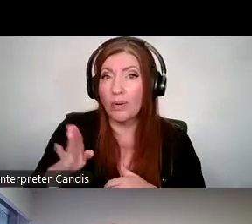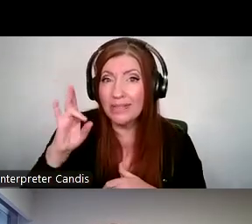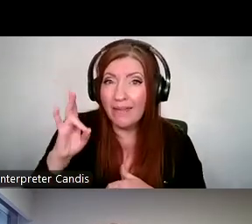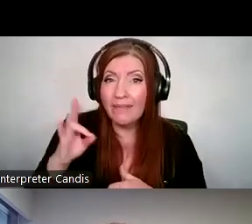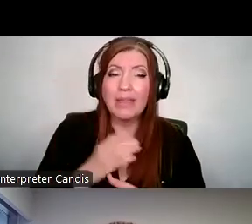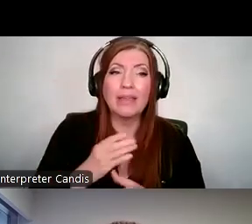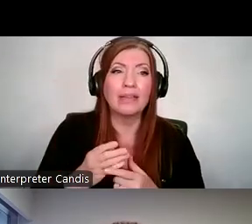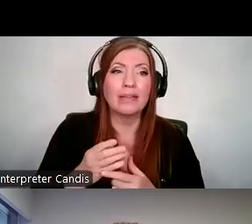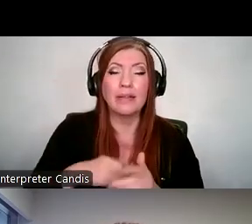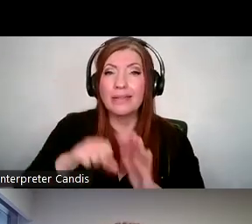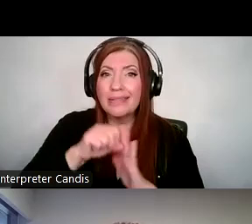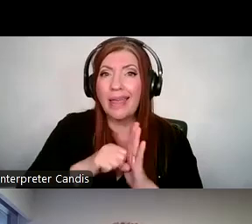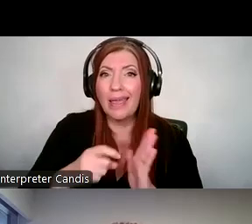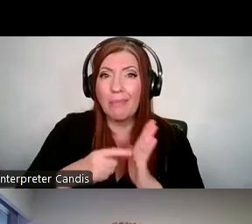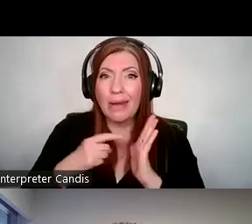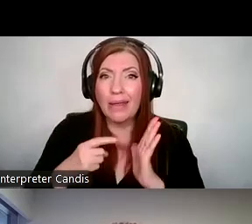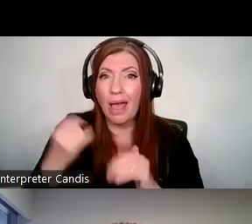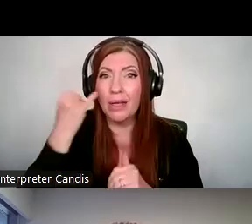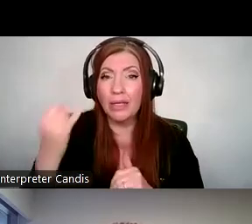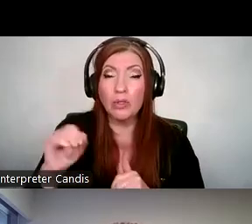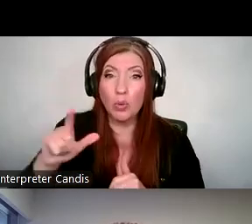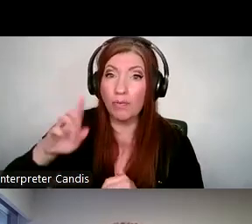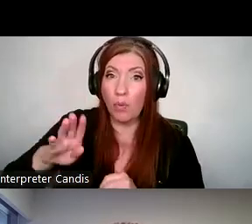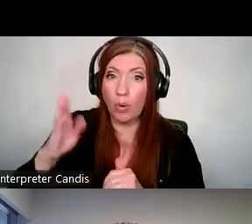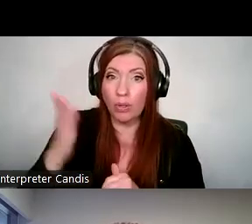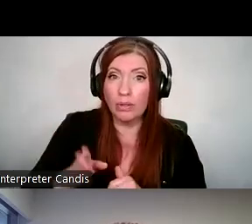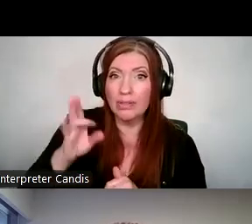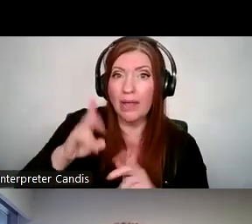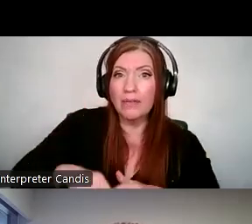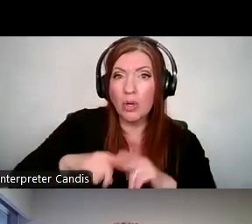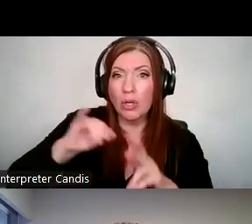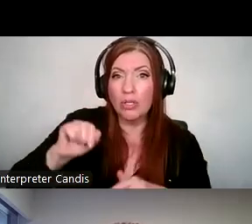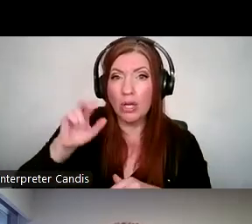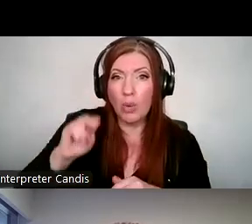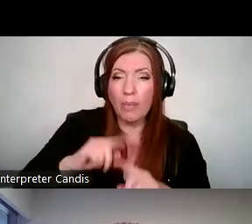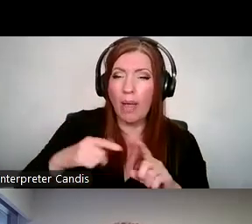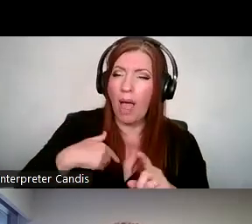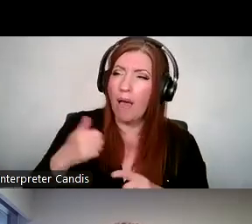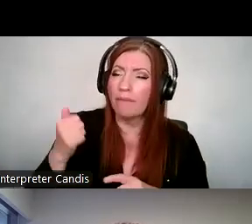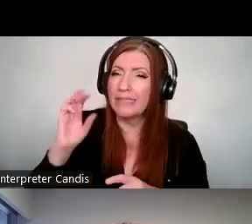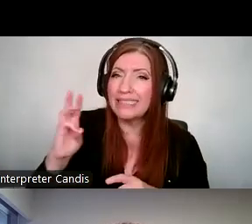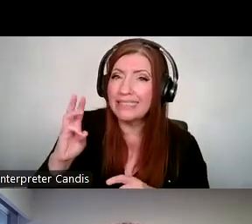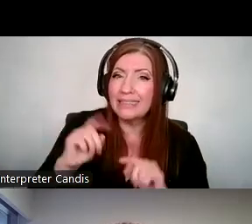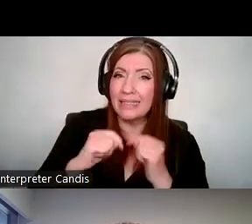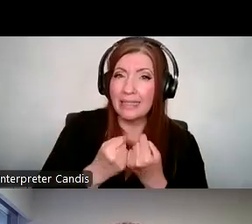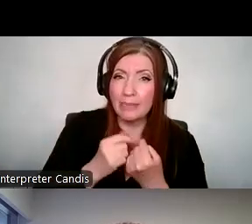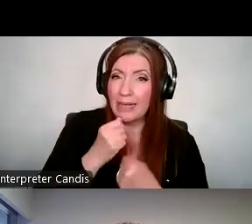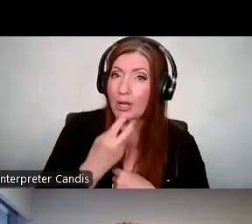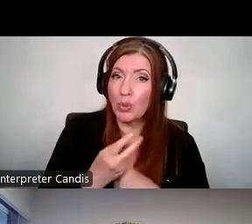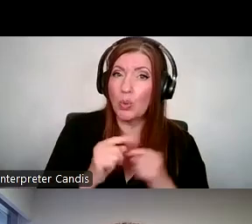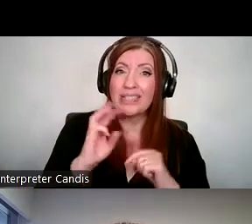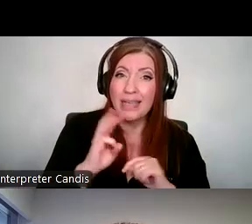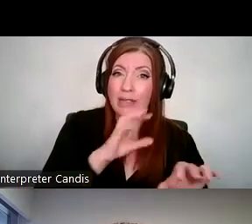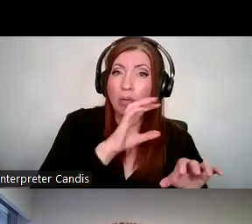state mandated, the idea of having 24/7 starting in January, but we have upwards of like 6 teams, all ages throughout